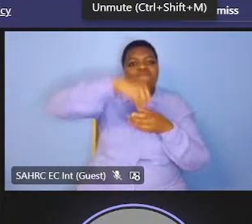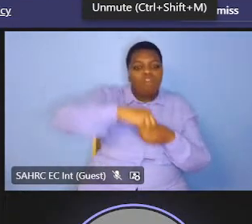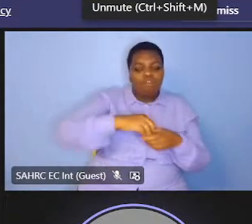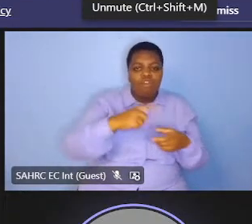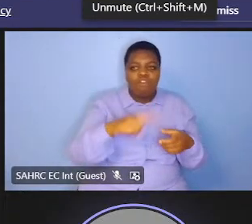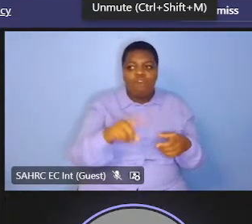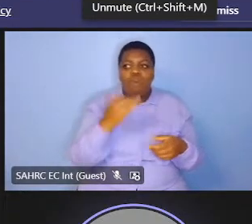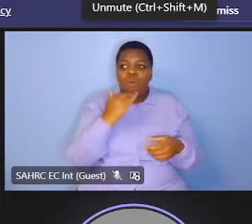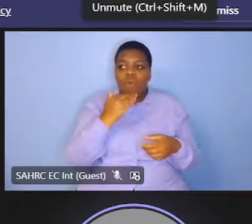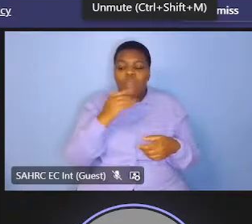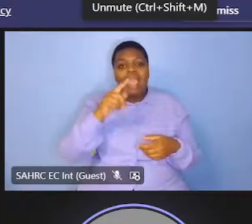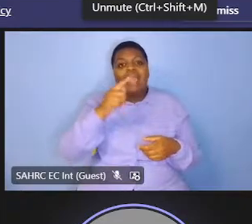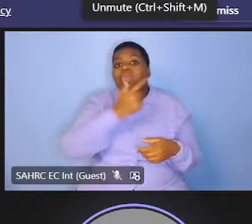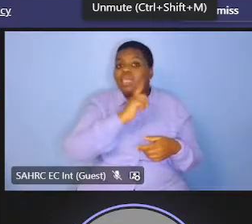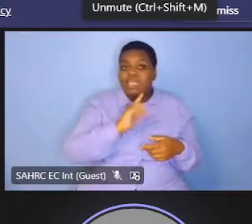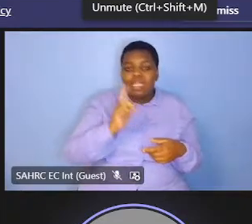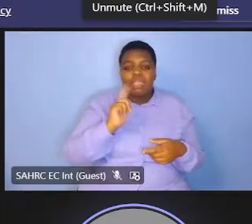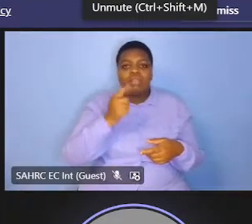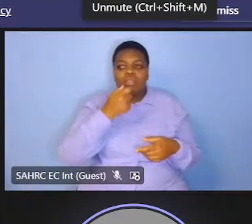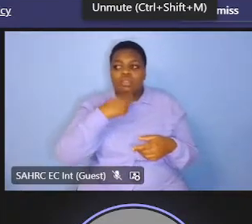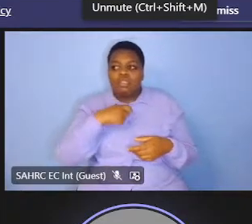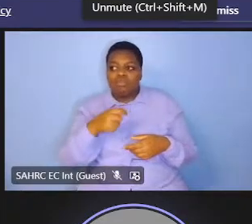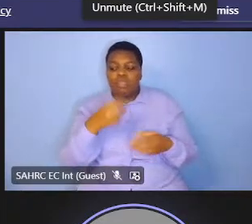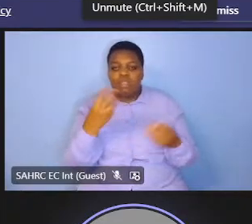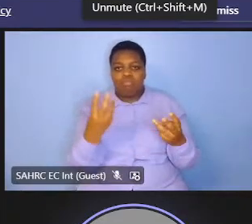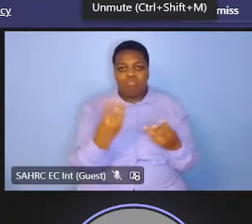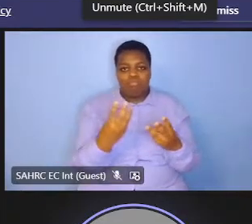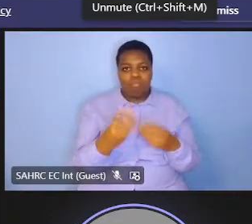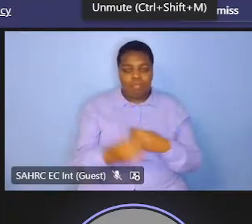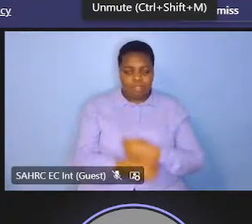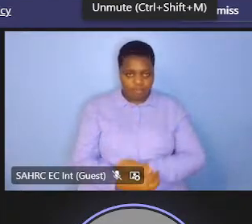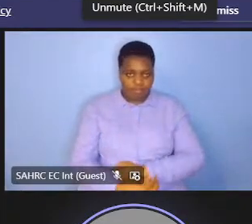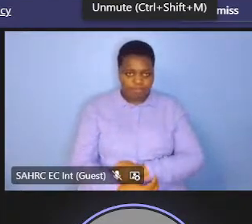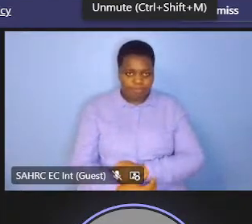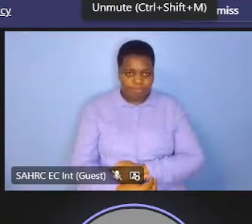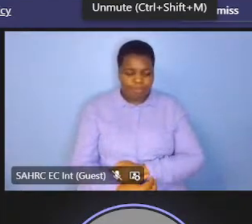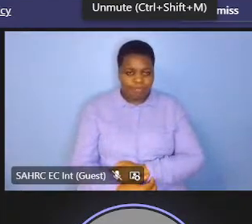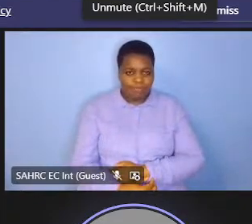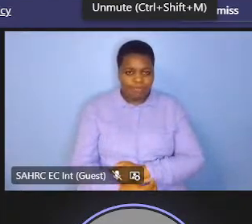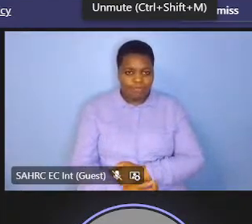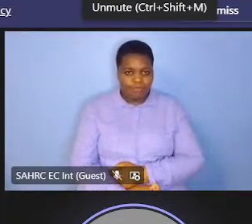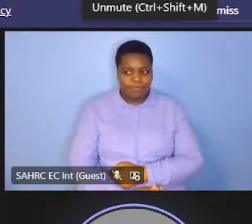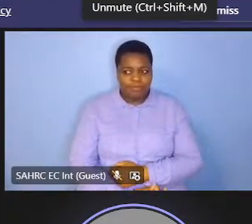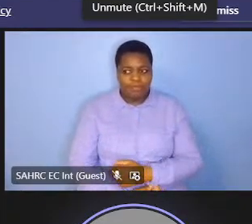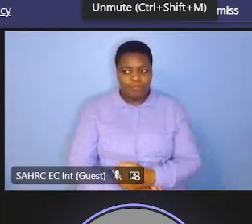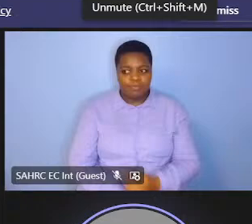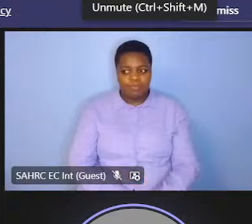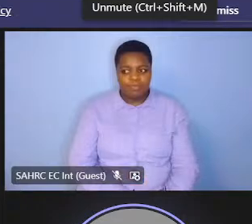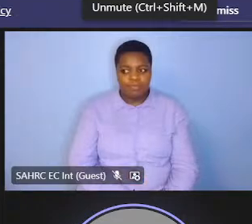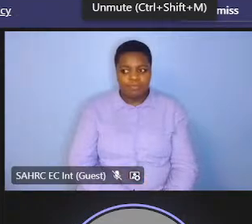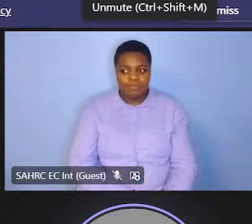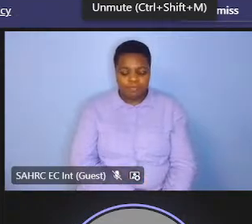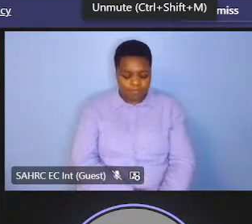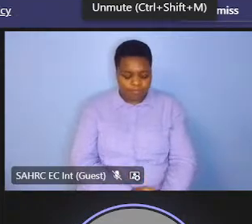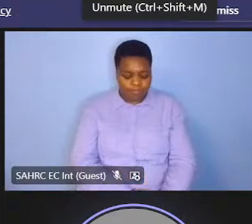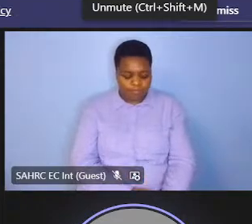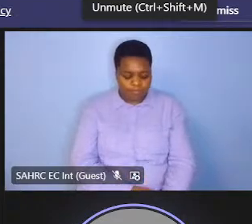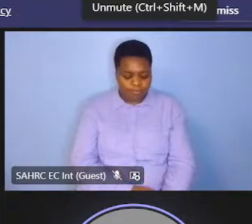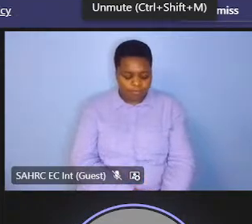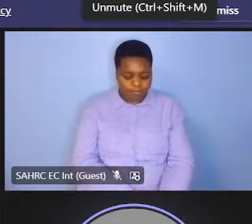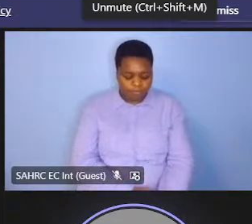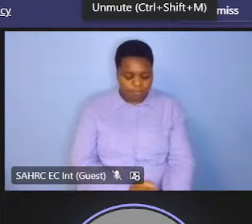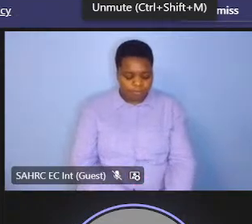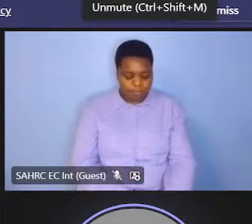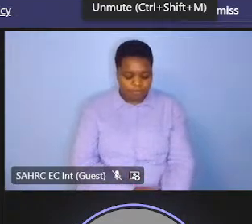the LGBTIQ community in terms of the guidelines. So therefore, I would say, in my view, they